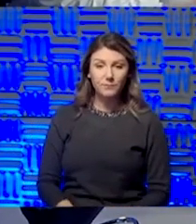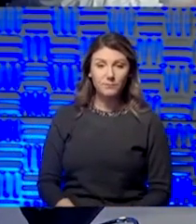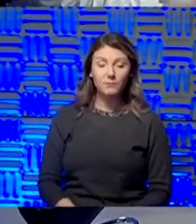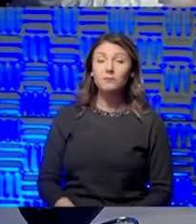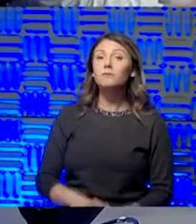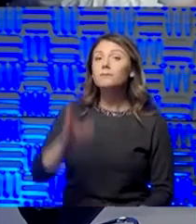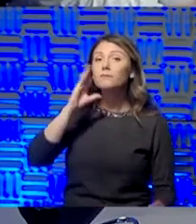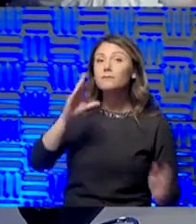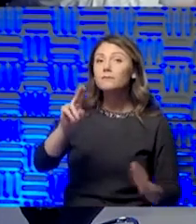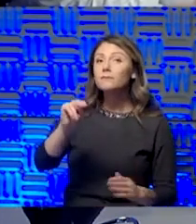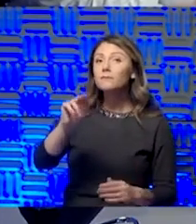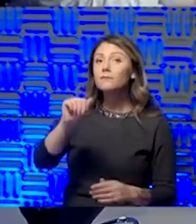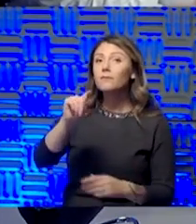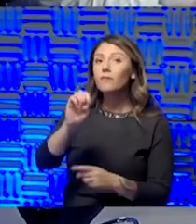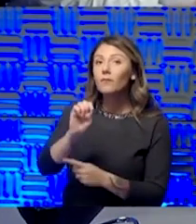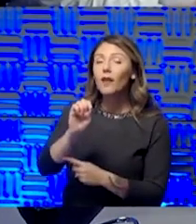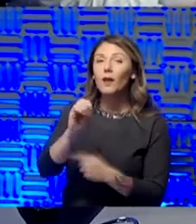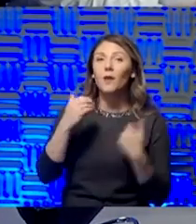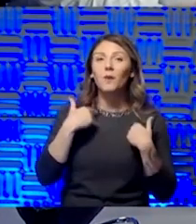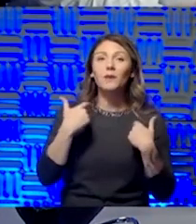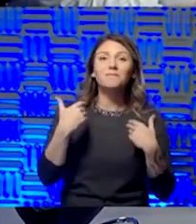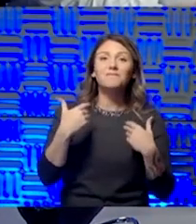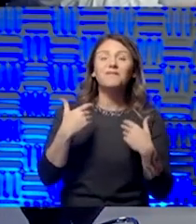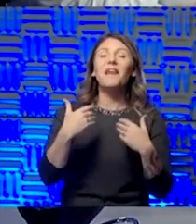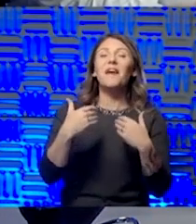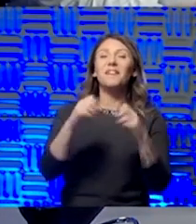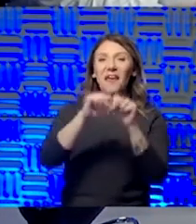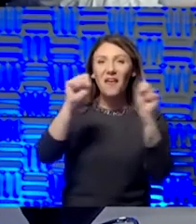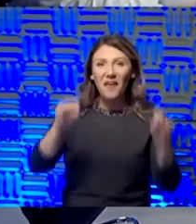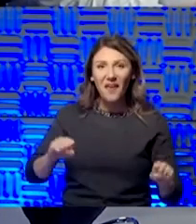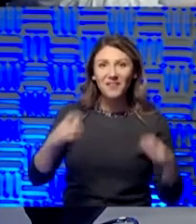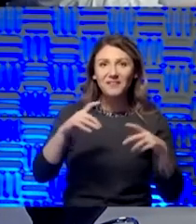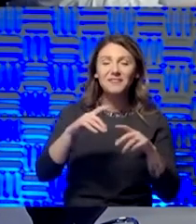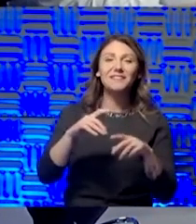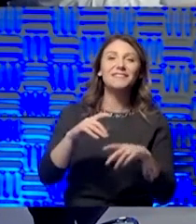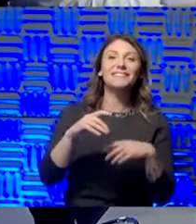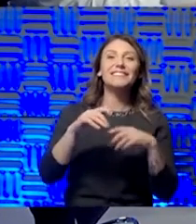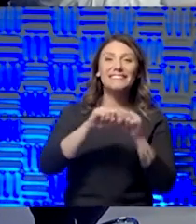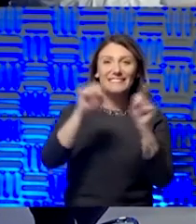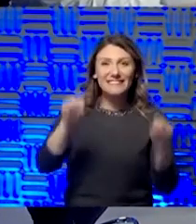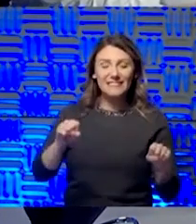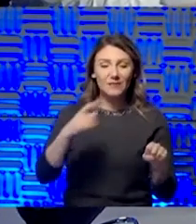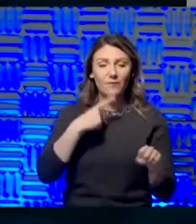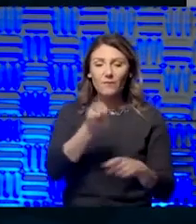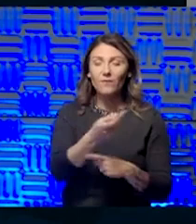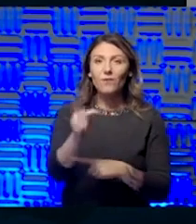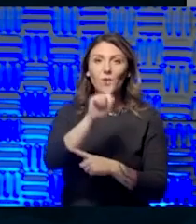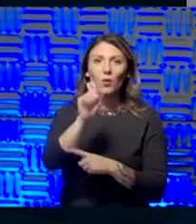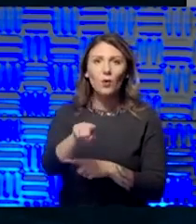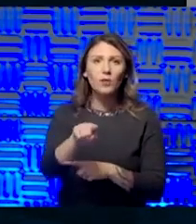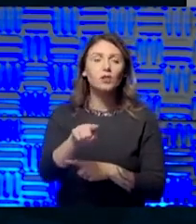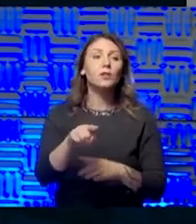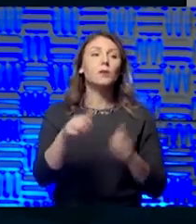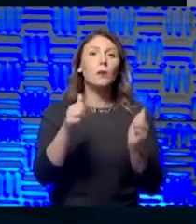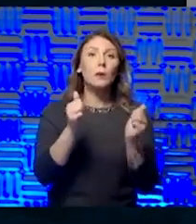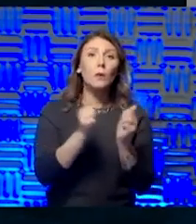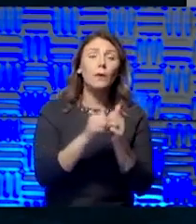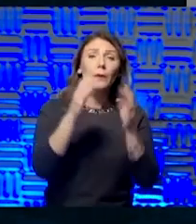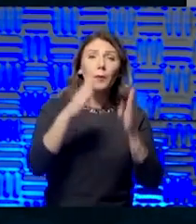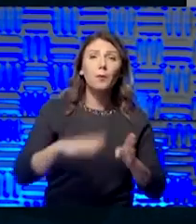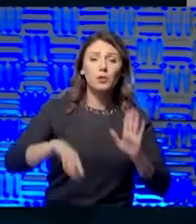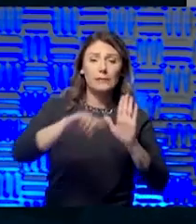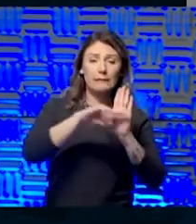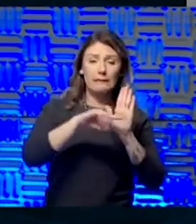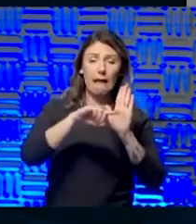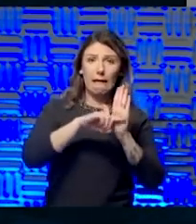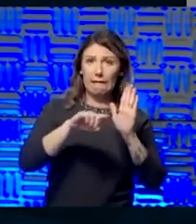Hi, this is Nate with the health system. I've got a couple of questions here. Should a person with negative COVID testing